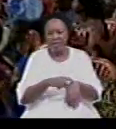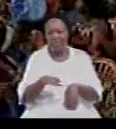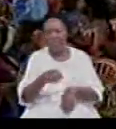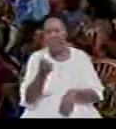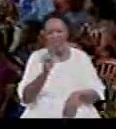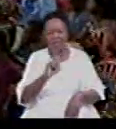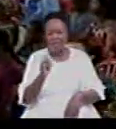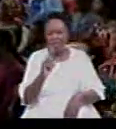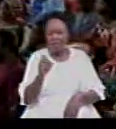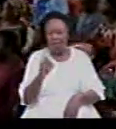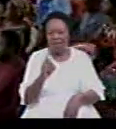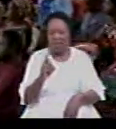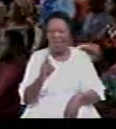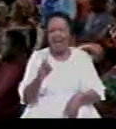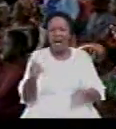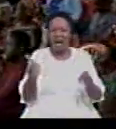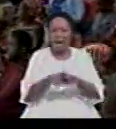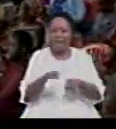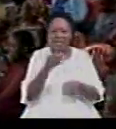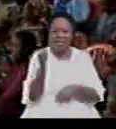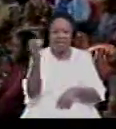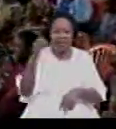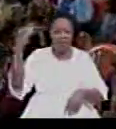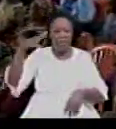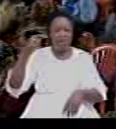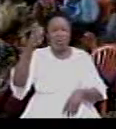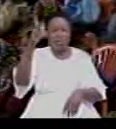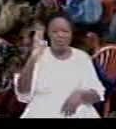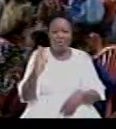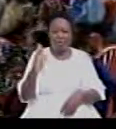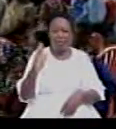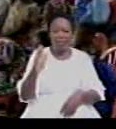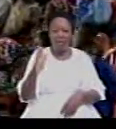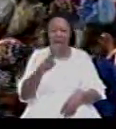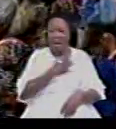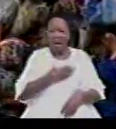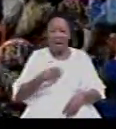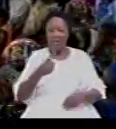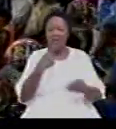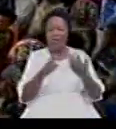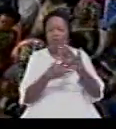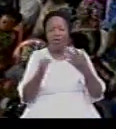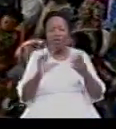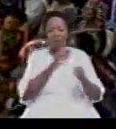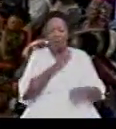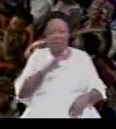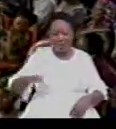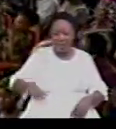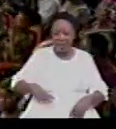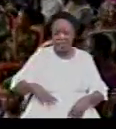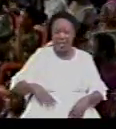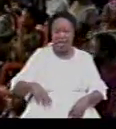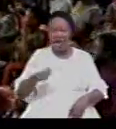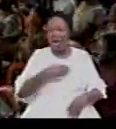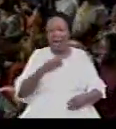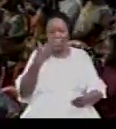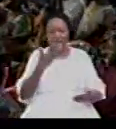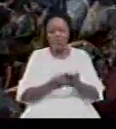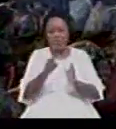anywhere, as the grace of God, as the blood of Christ, as the goodness of